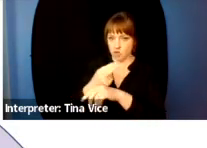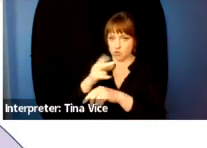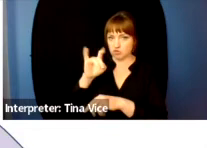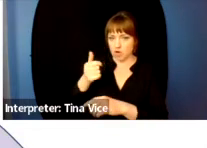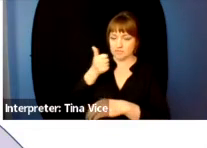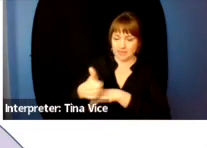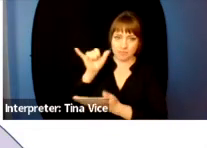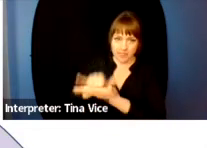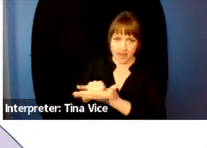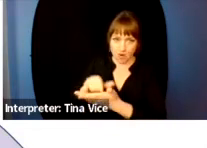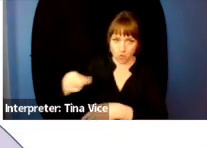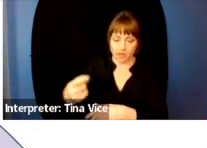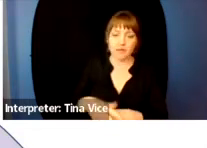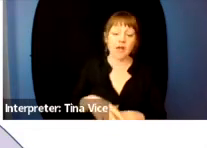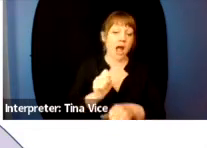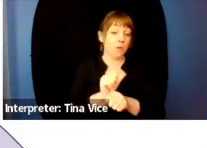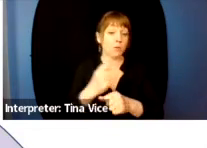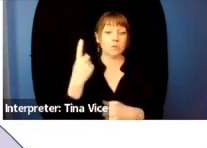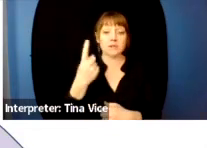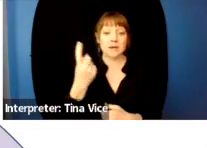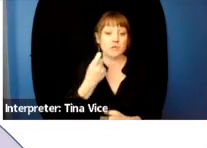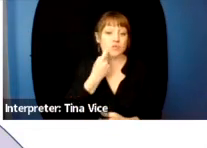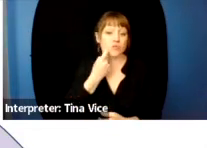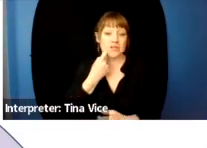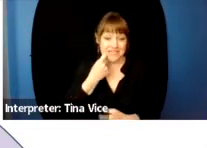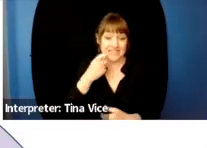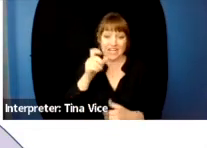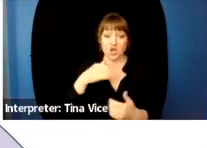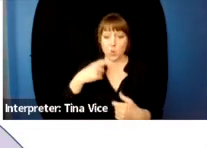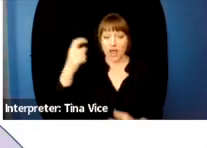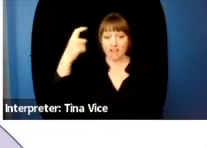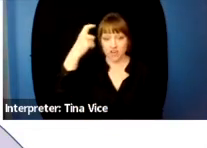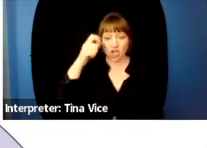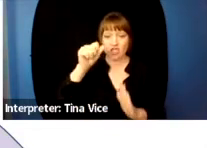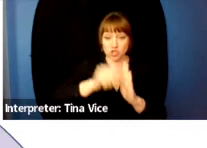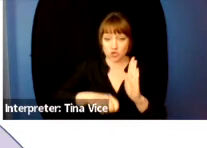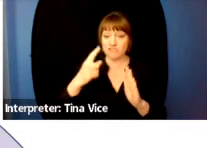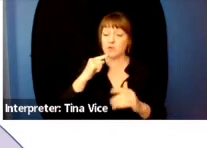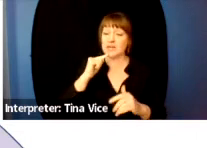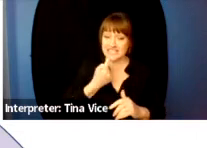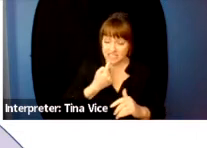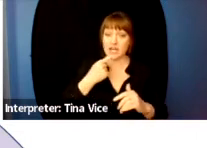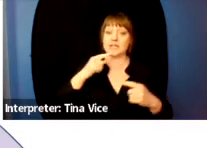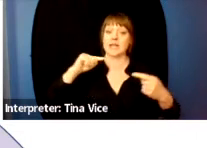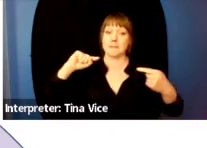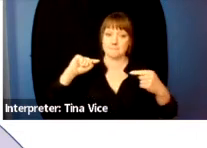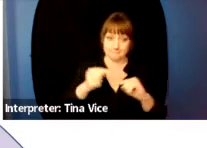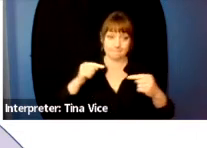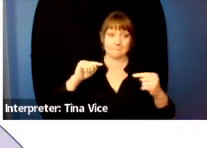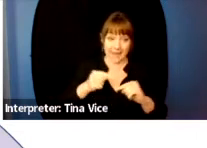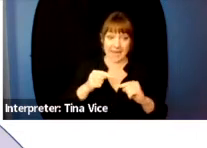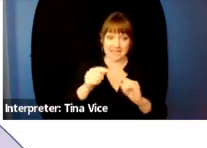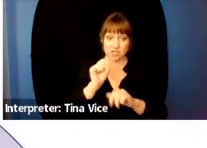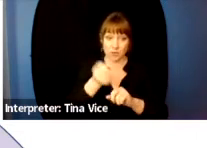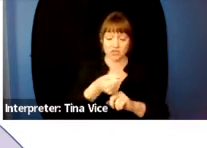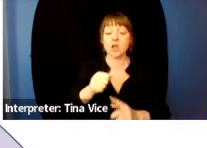harm reductionist in Philadelphia who this week needed to have neurosurgery for really, really dangerous and emergent pain condition. His wife took him to